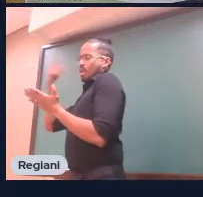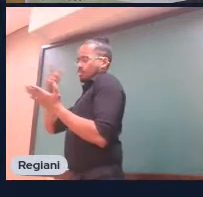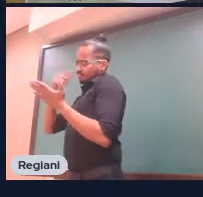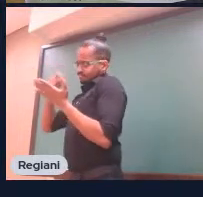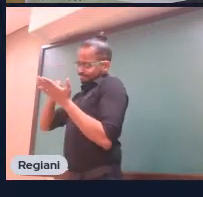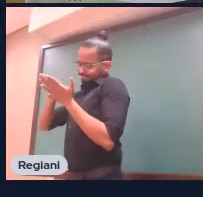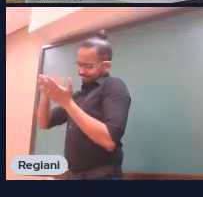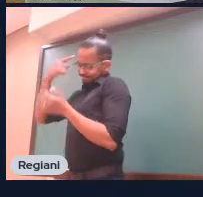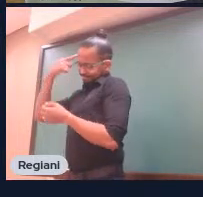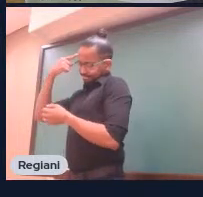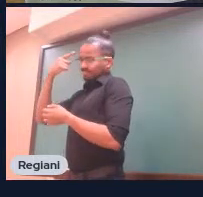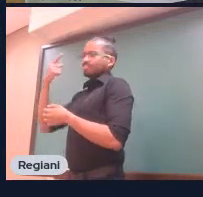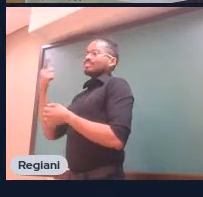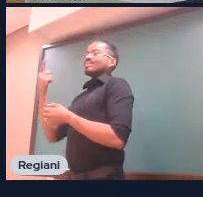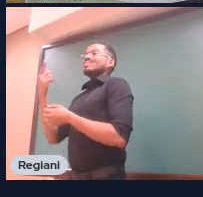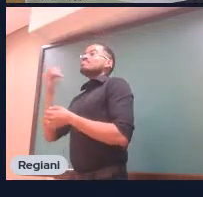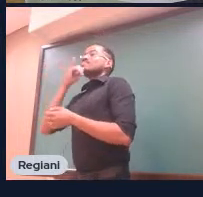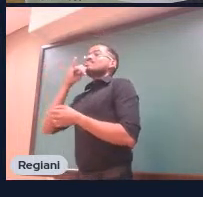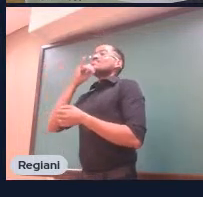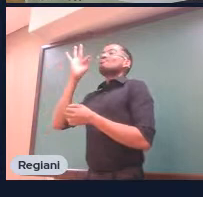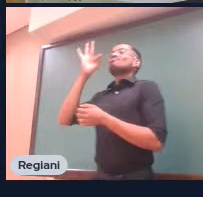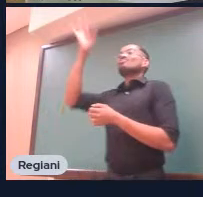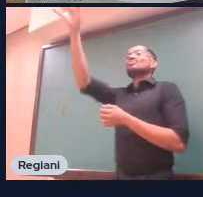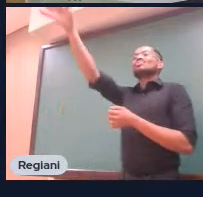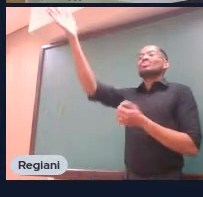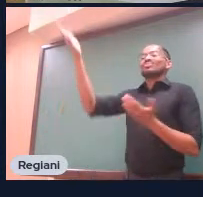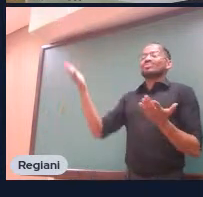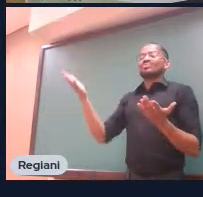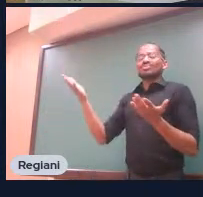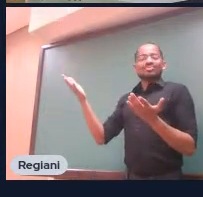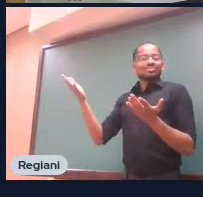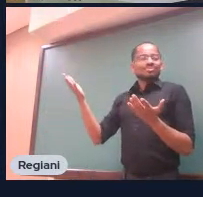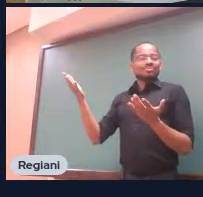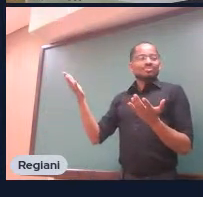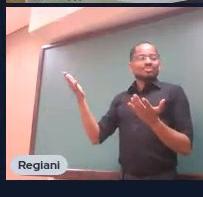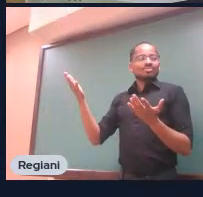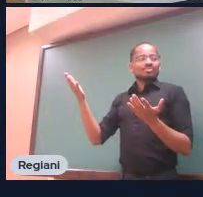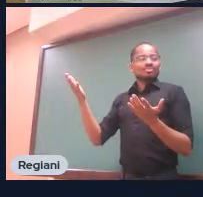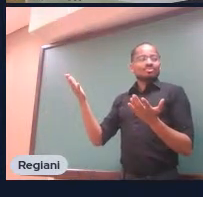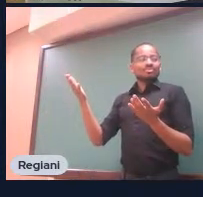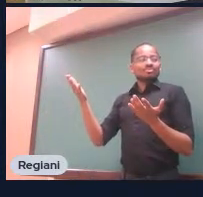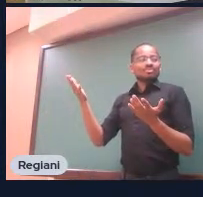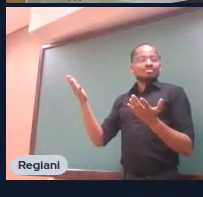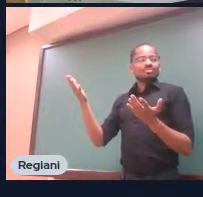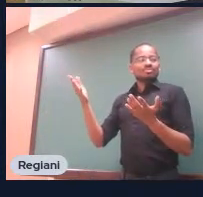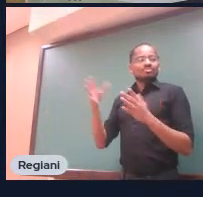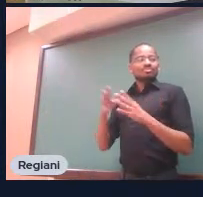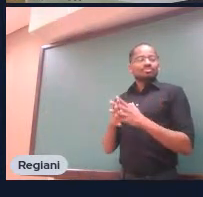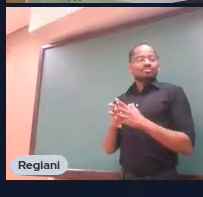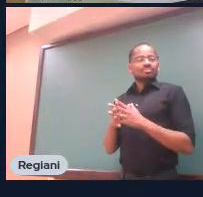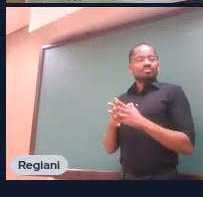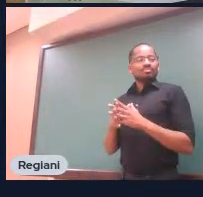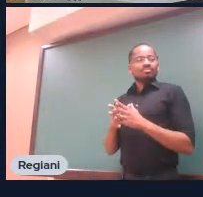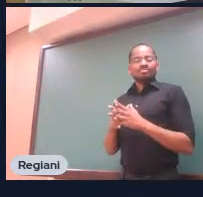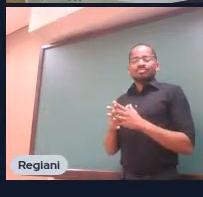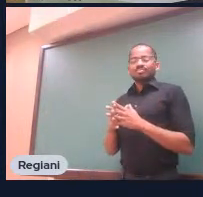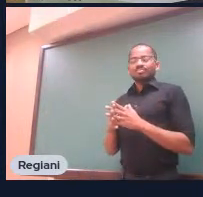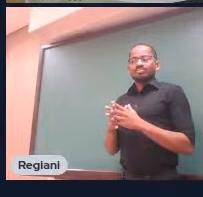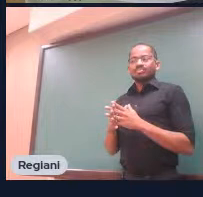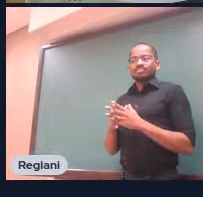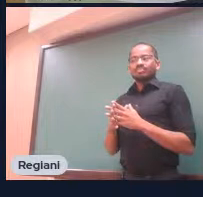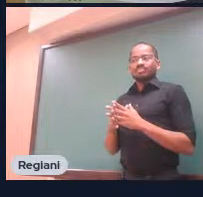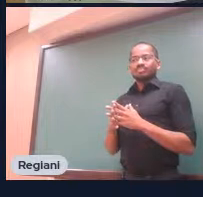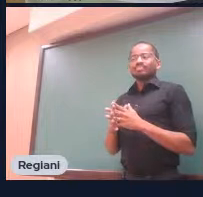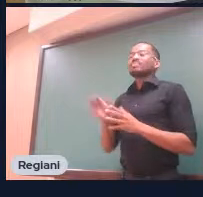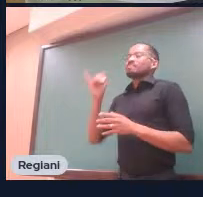hear. And if it's a Russian folk tune that Beethoven recomposed in one of